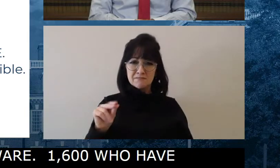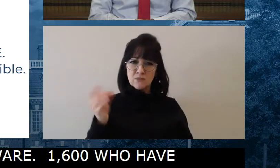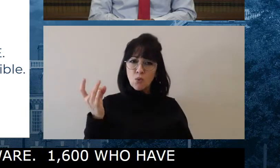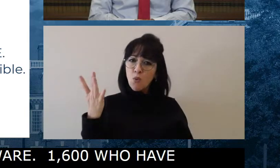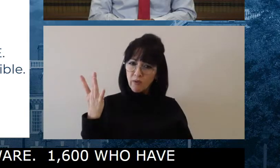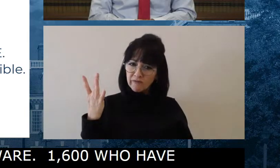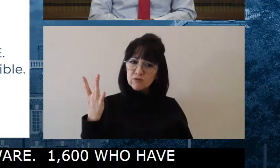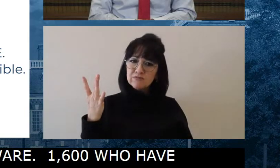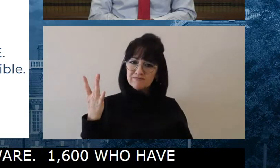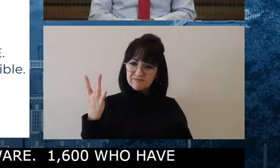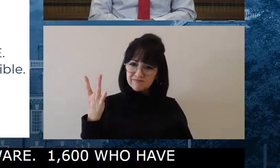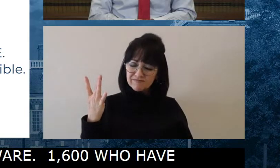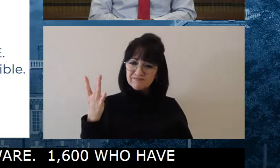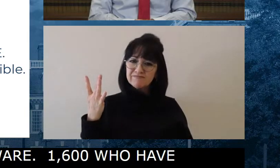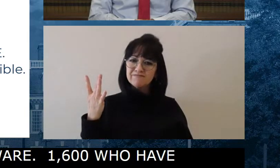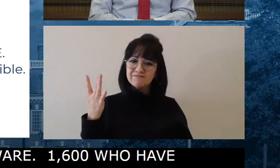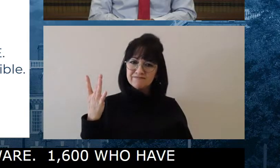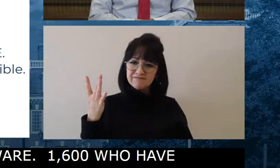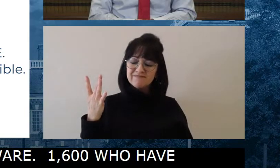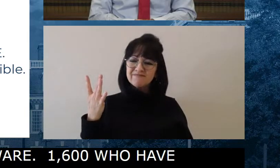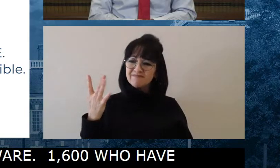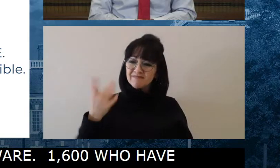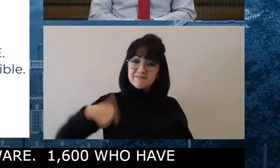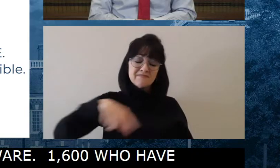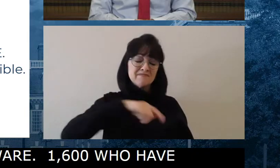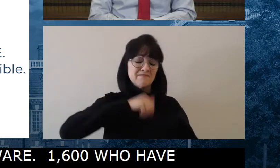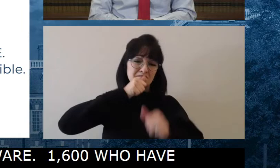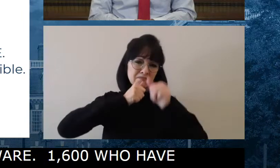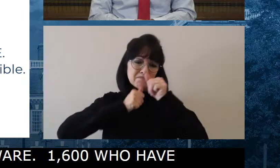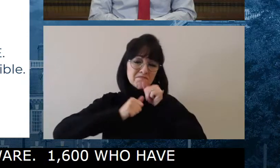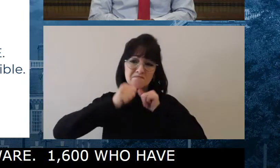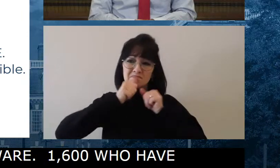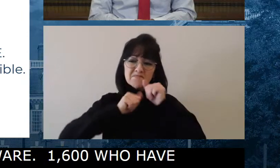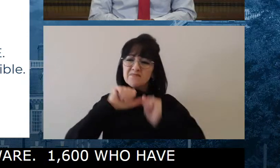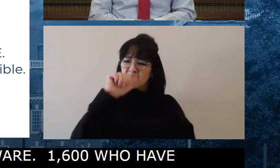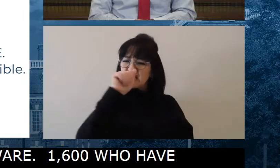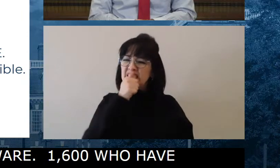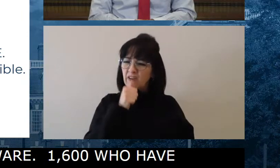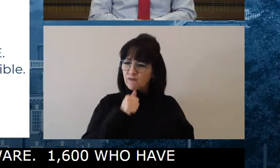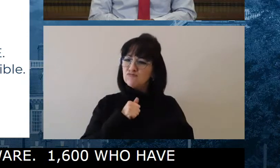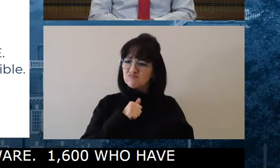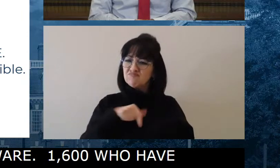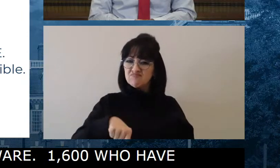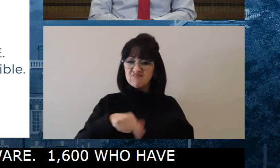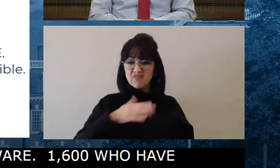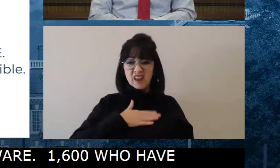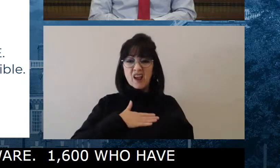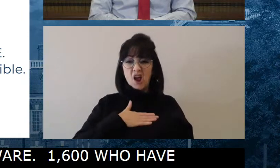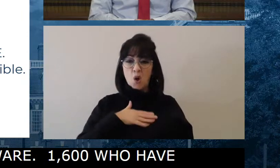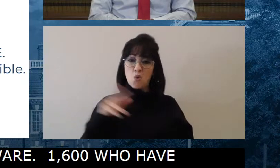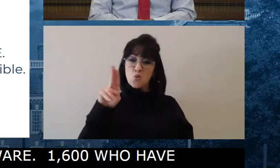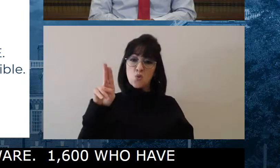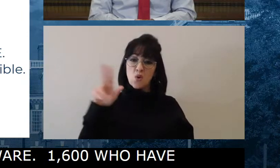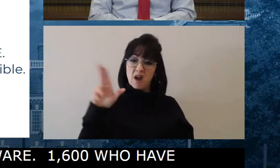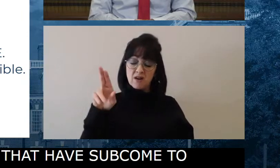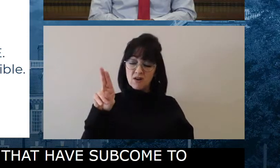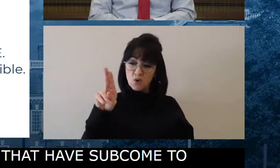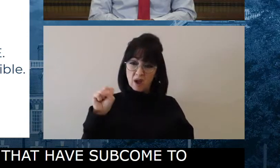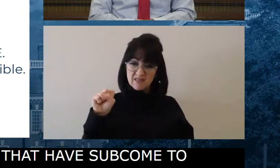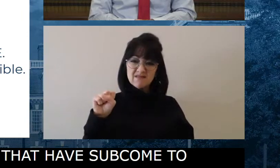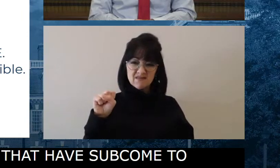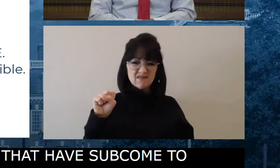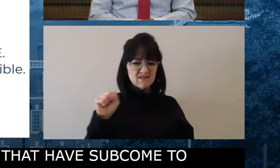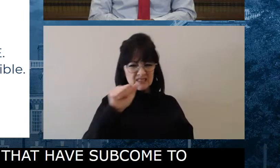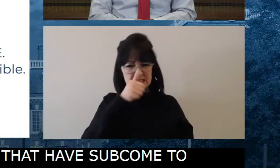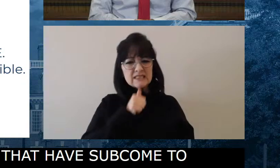tremendous toll. We've been through a lot. We're going to get through this, but we pause today to remember